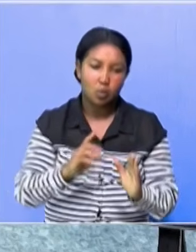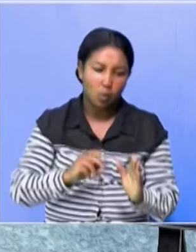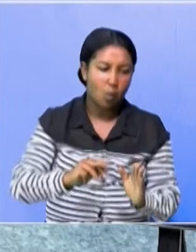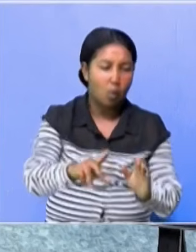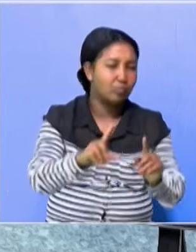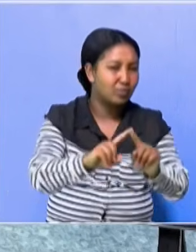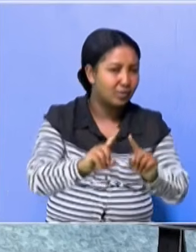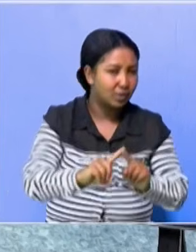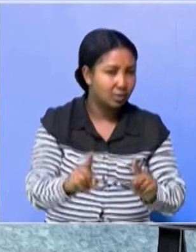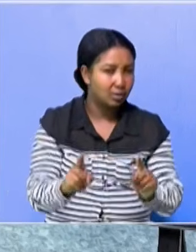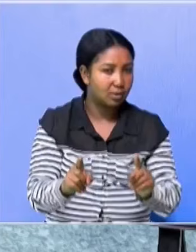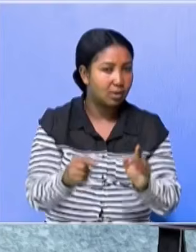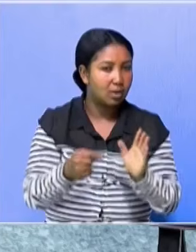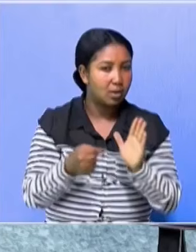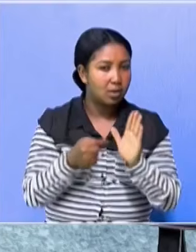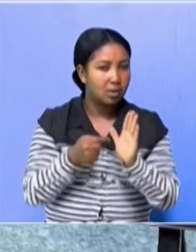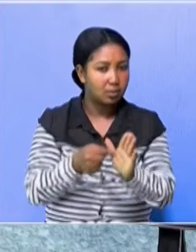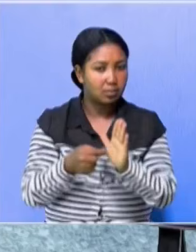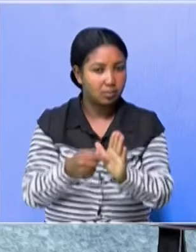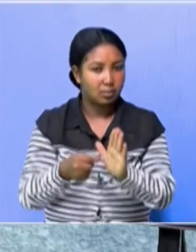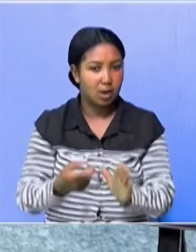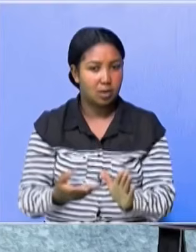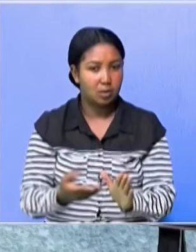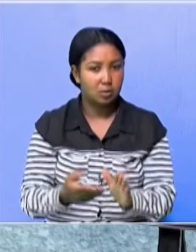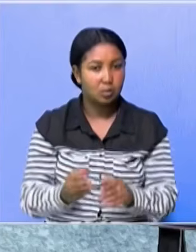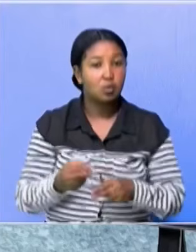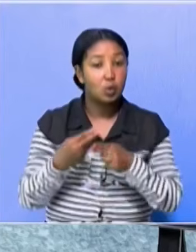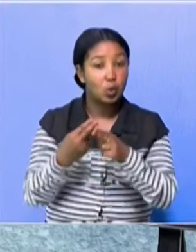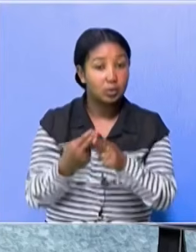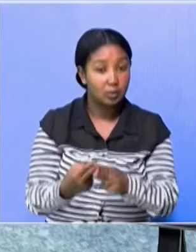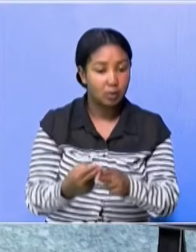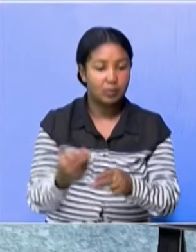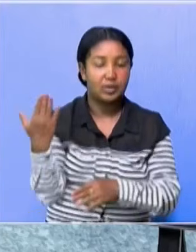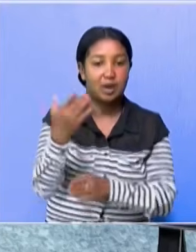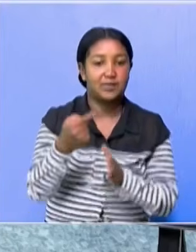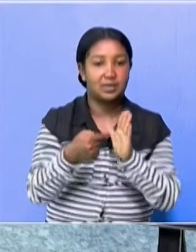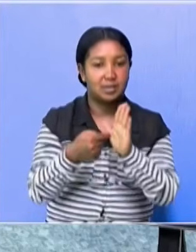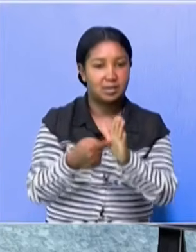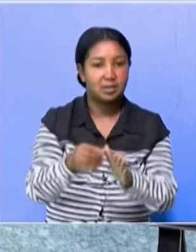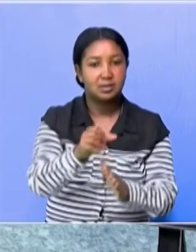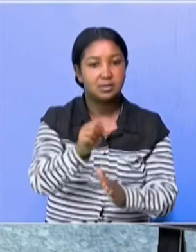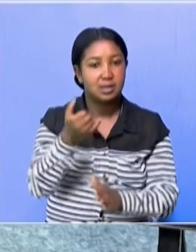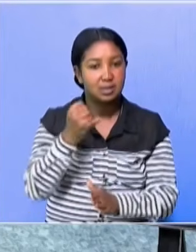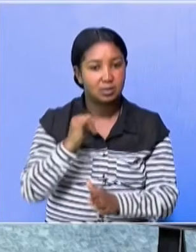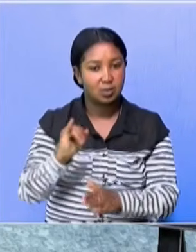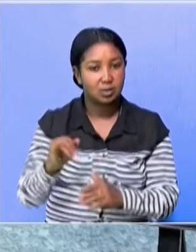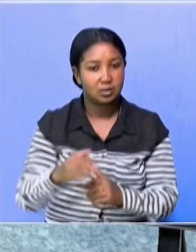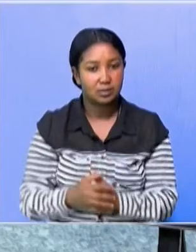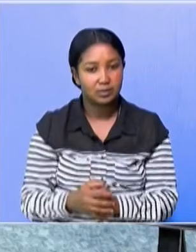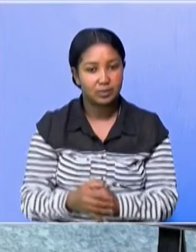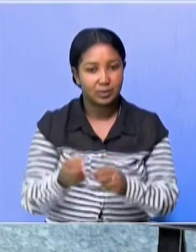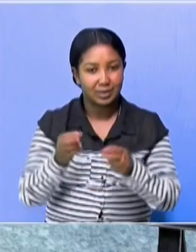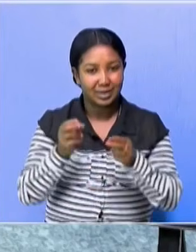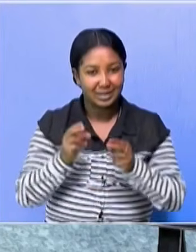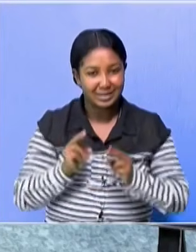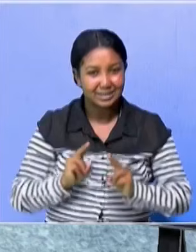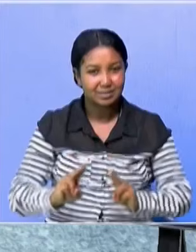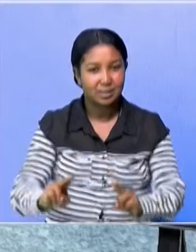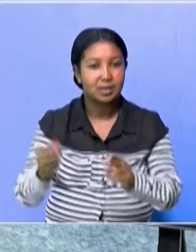are traffic lines, right? That's the traffic signs. The other one that is a speed